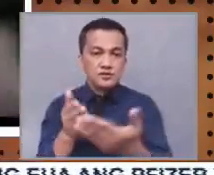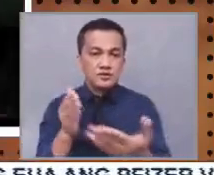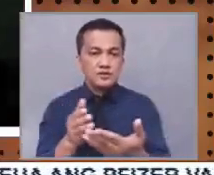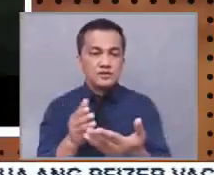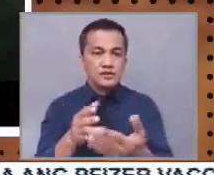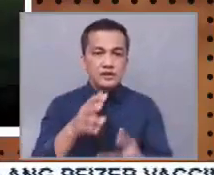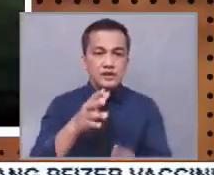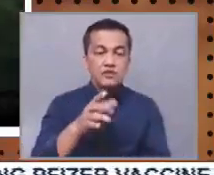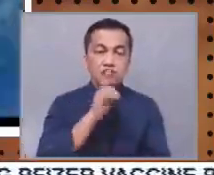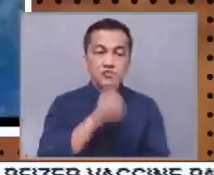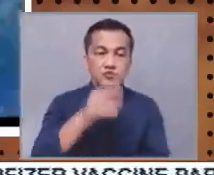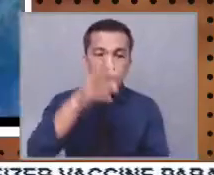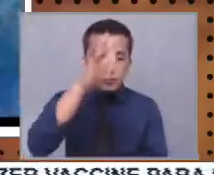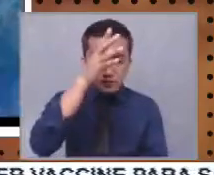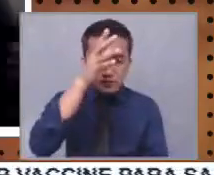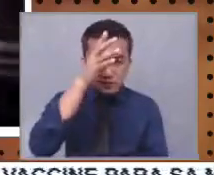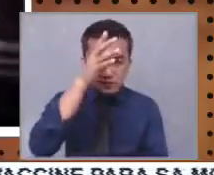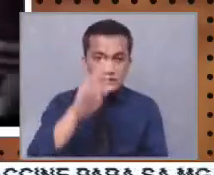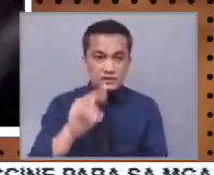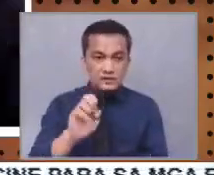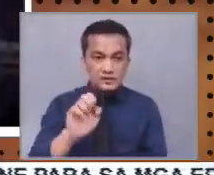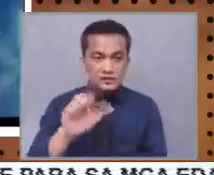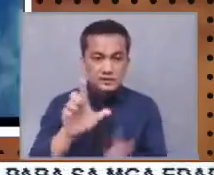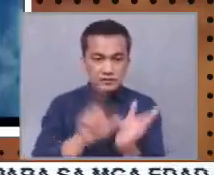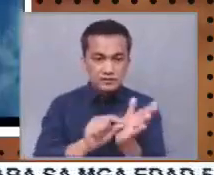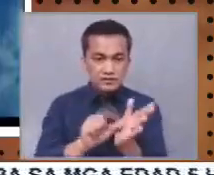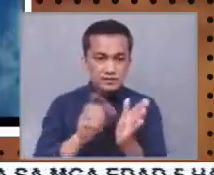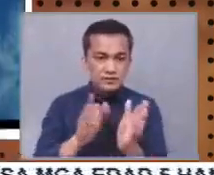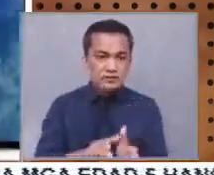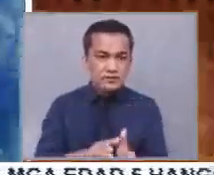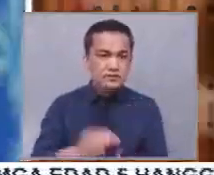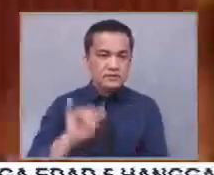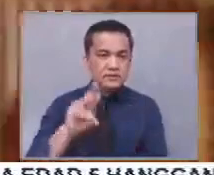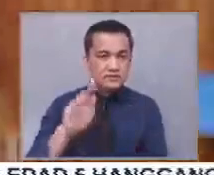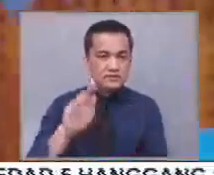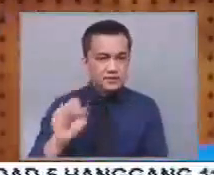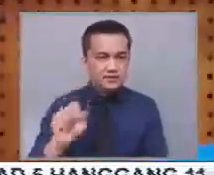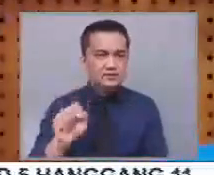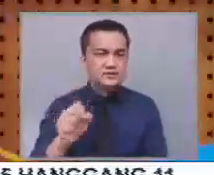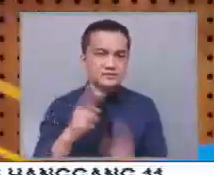isang cynical book publisher played by James Caan.